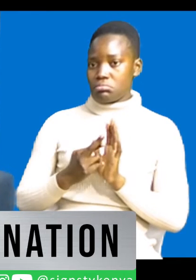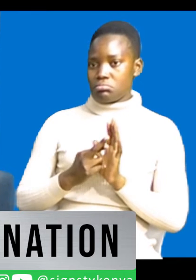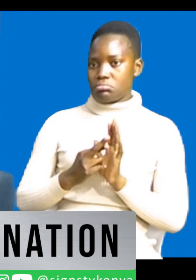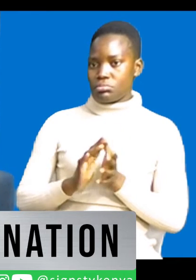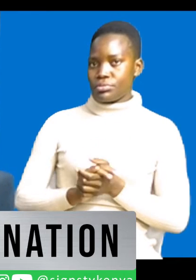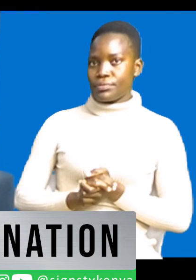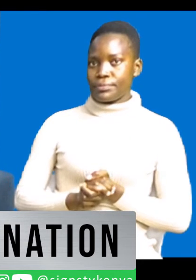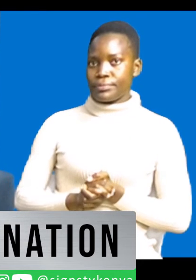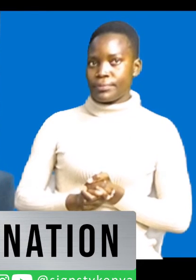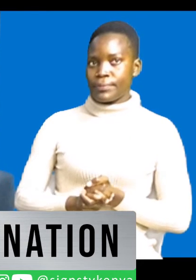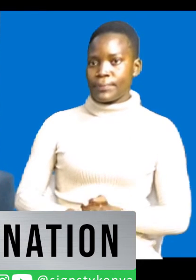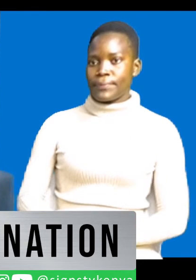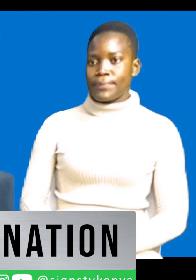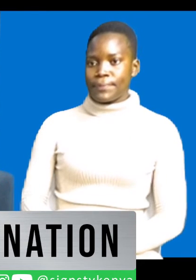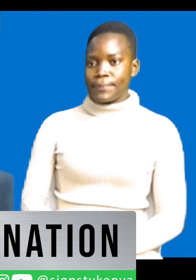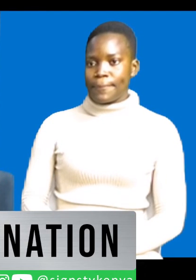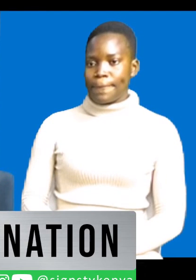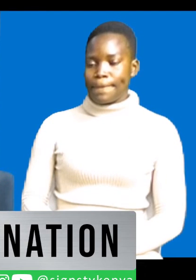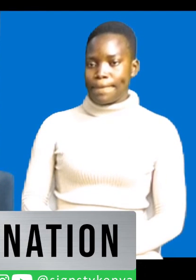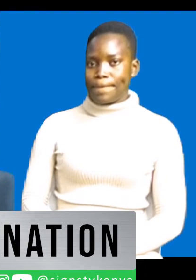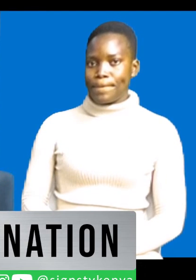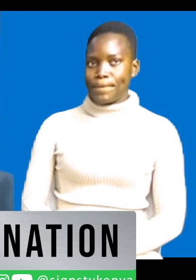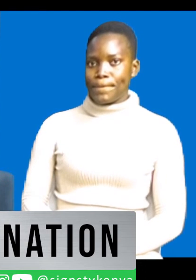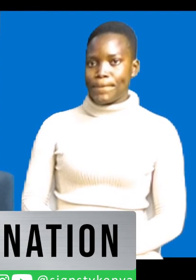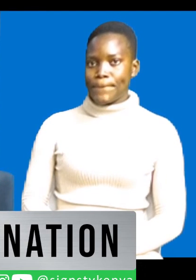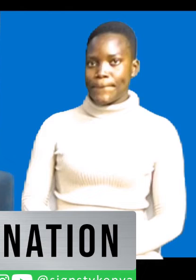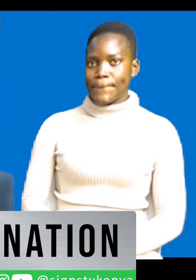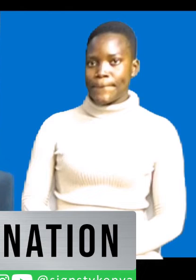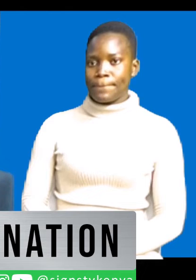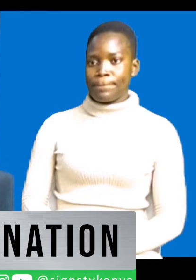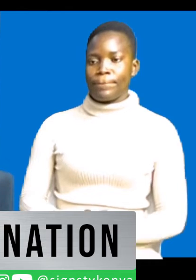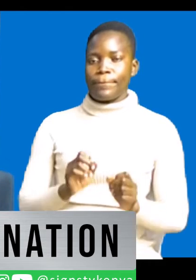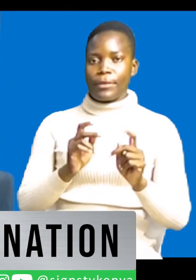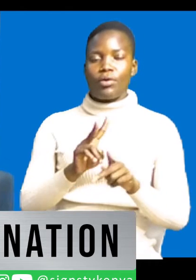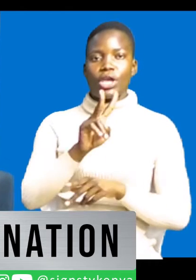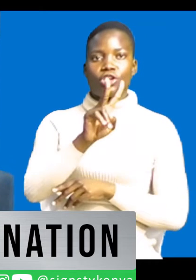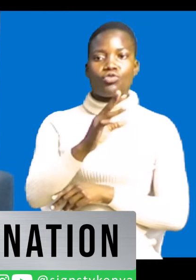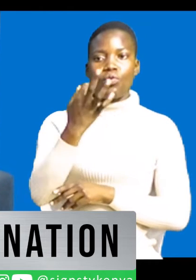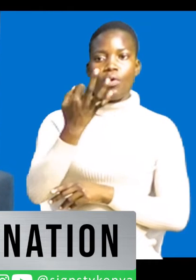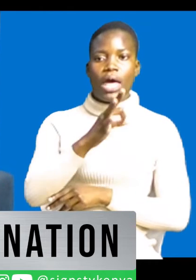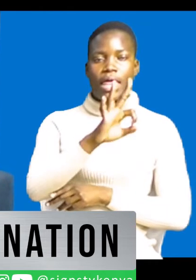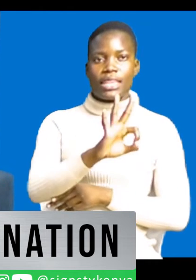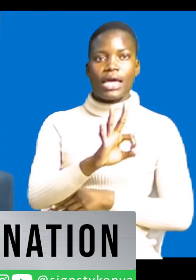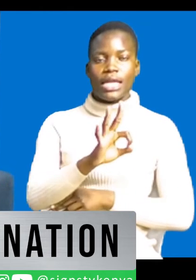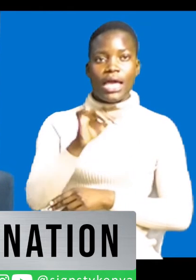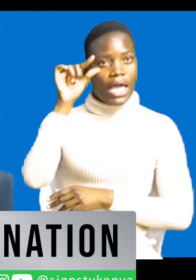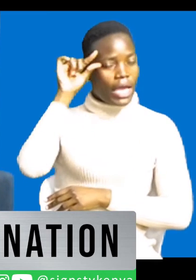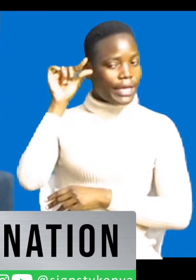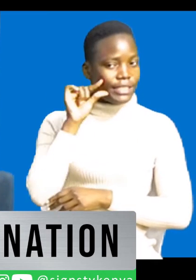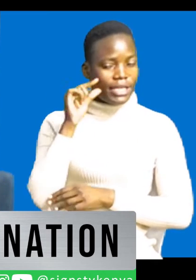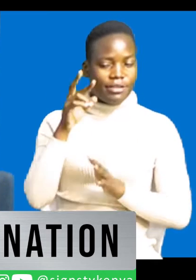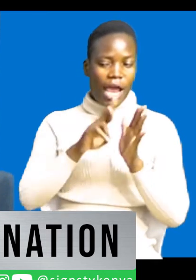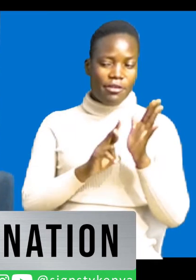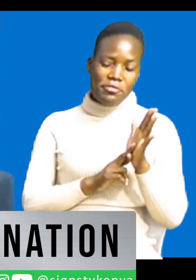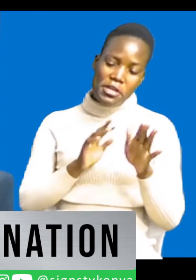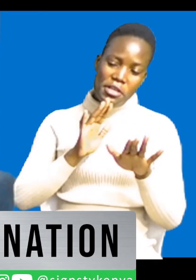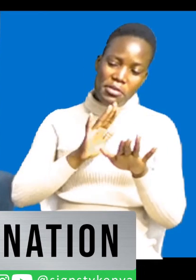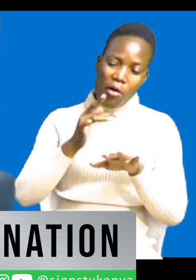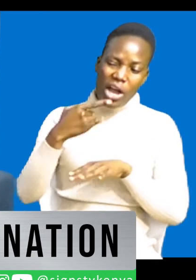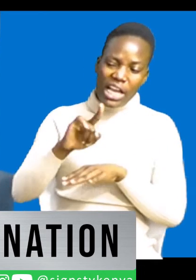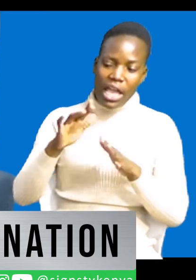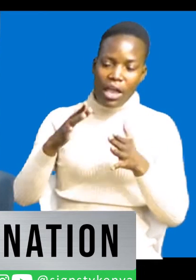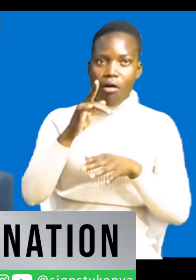that we can do it as women. Yes. Okay, 2/3 gender rule tuko kubaya around hii ama we've gotten it